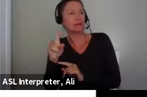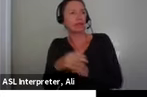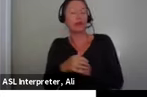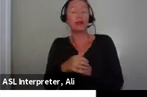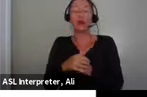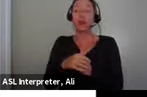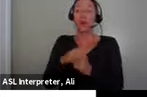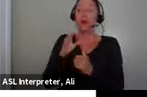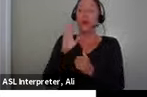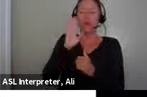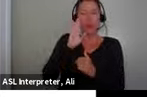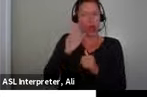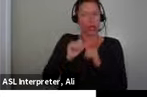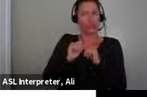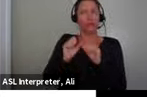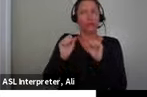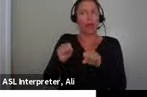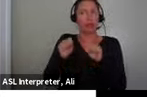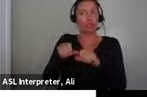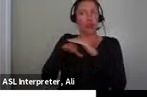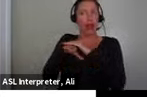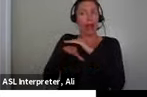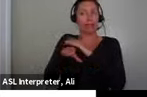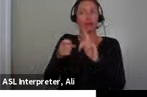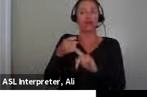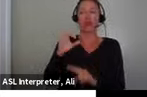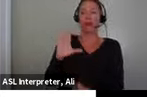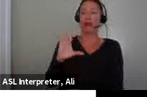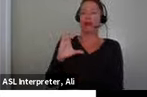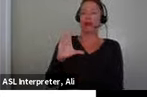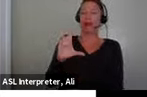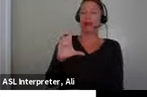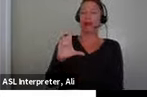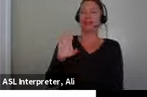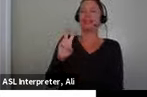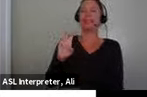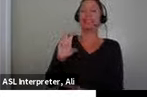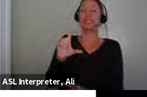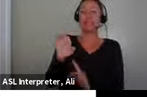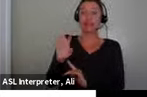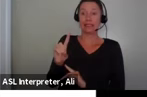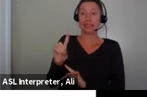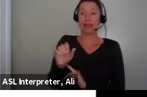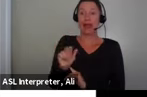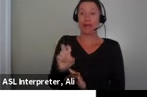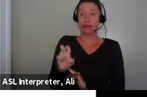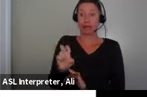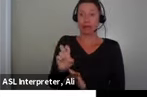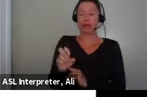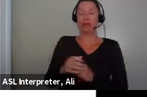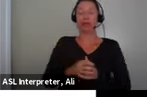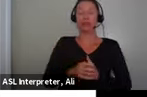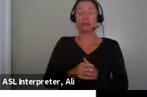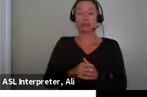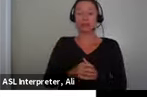to be access off of Cleveland Avenue. And